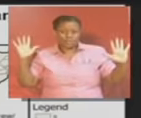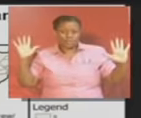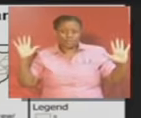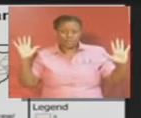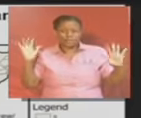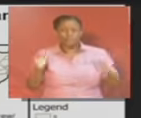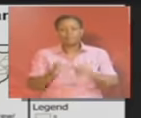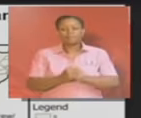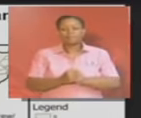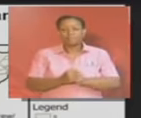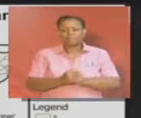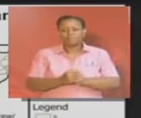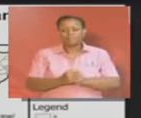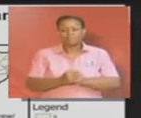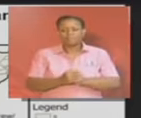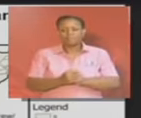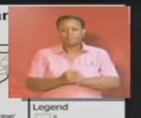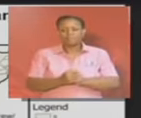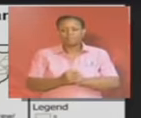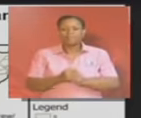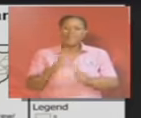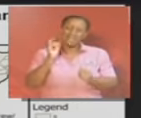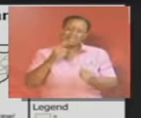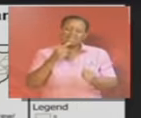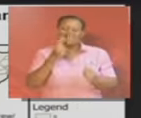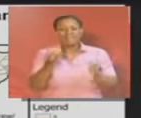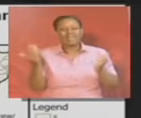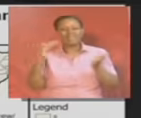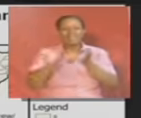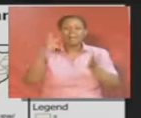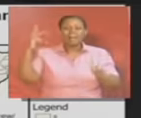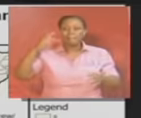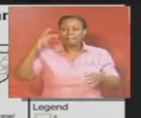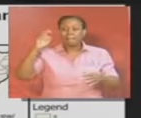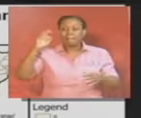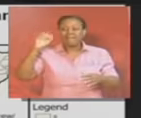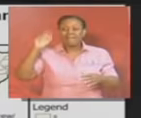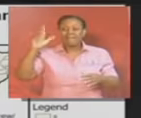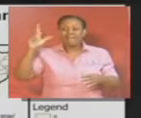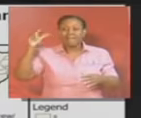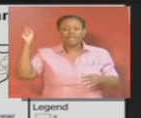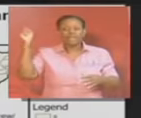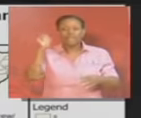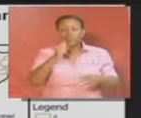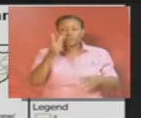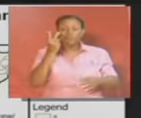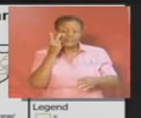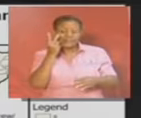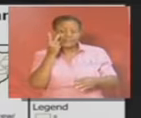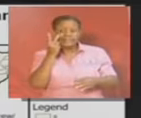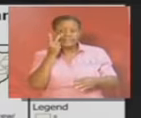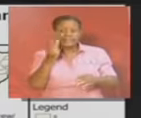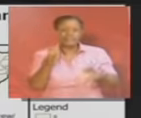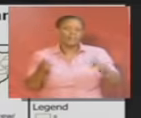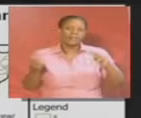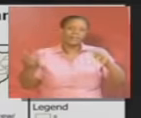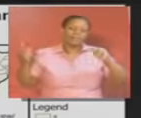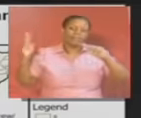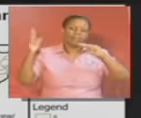southern area, in the Pinal and Environs area, we continue to see the highest number of cases recorded in those particular communities. There